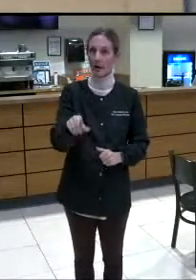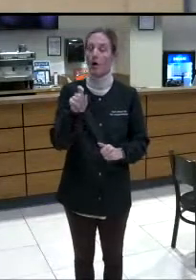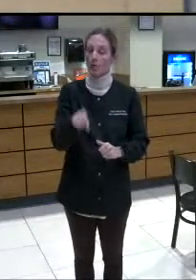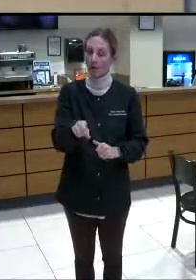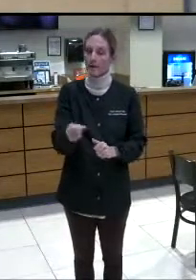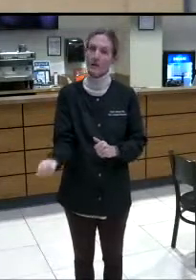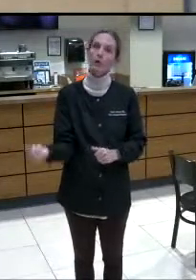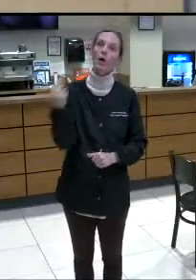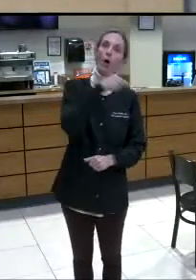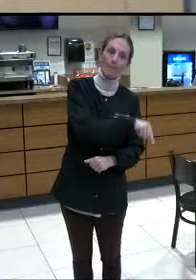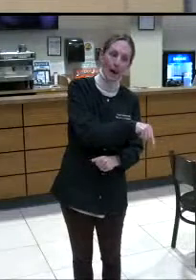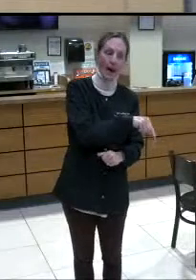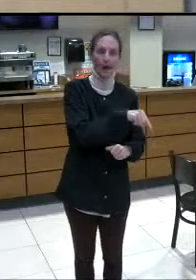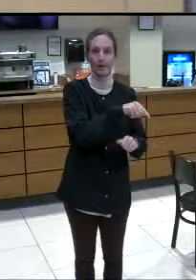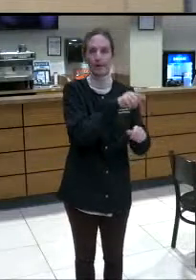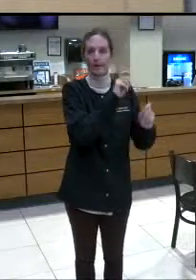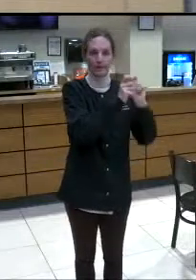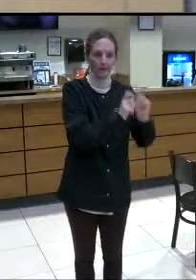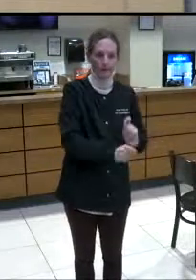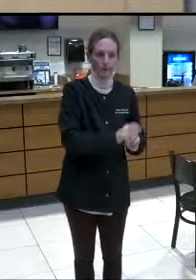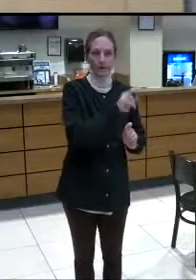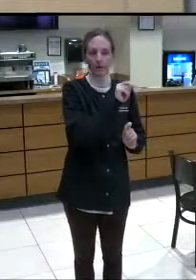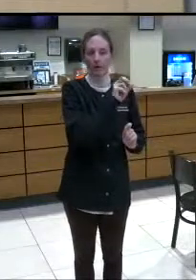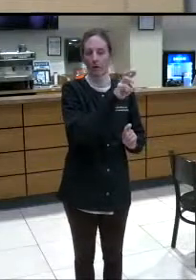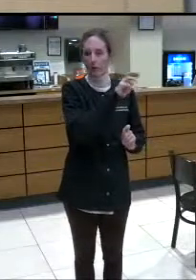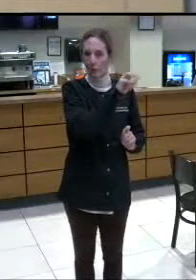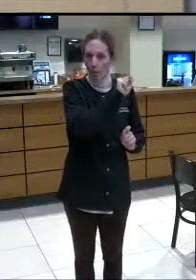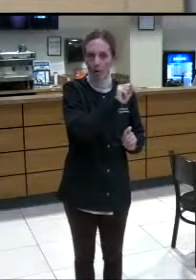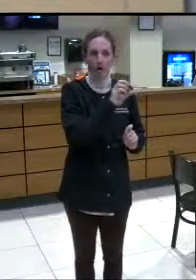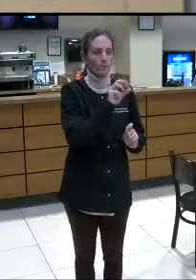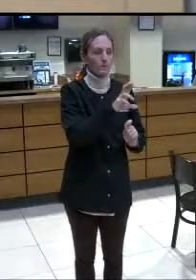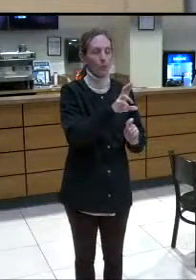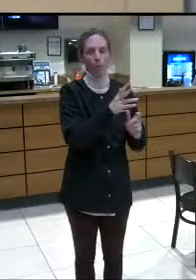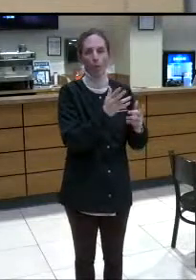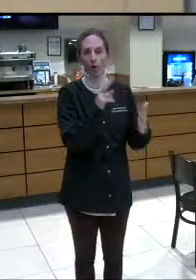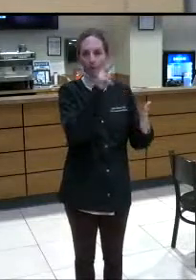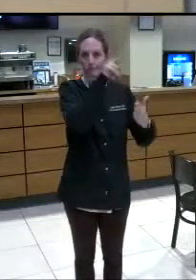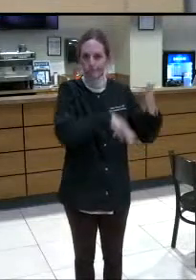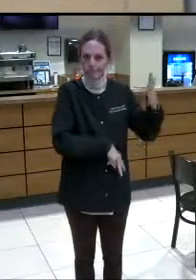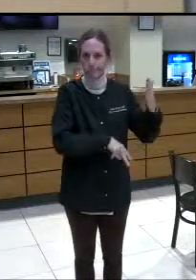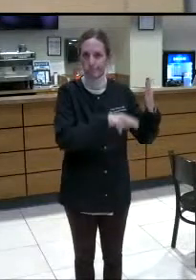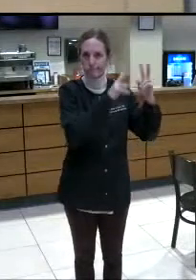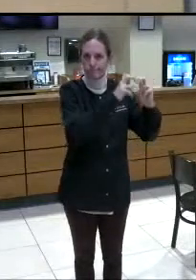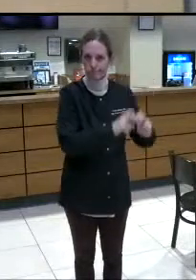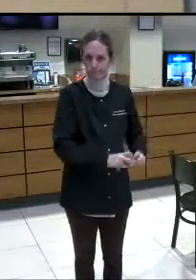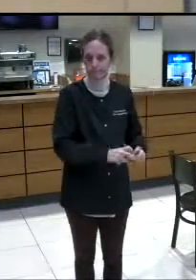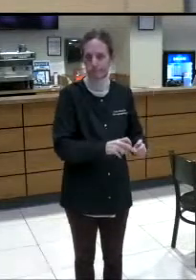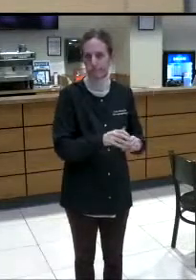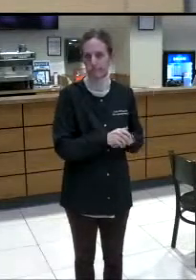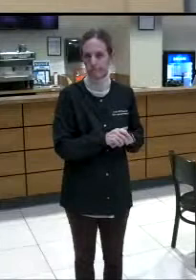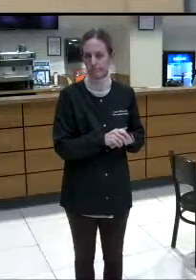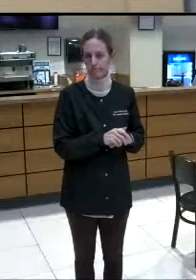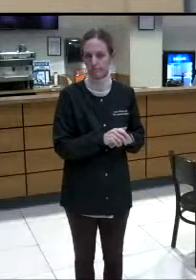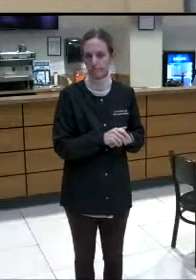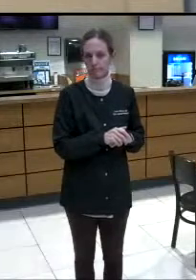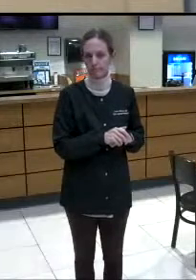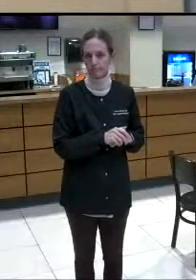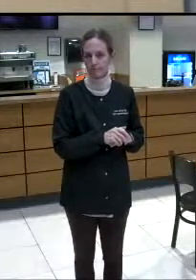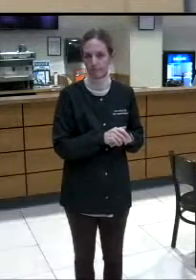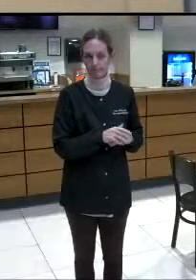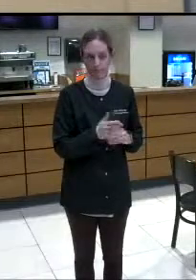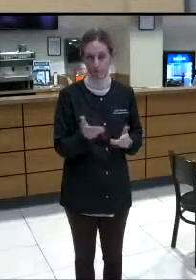revise our norms or look at our norms or this particular norms, then that rests within the